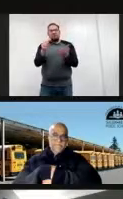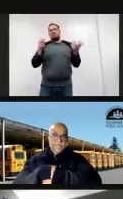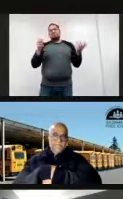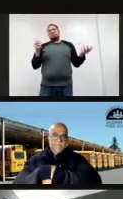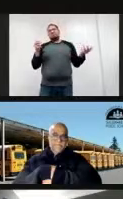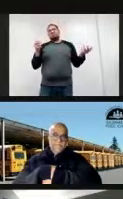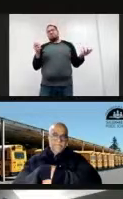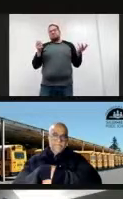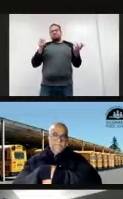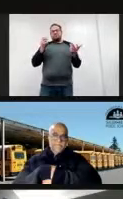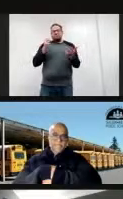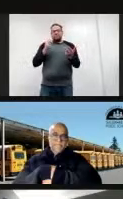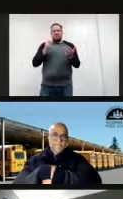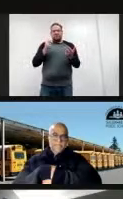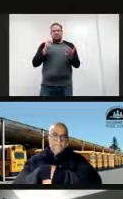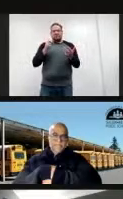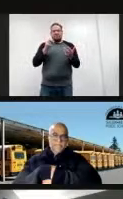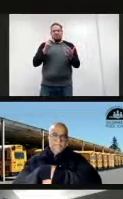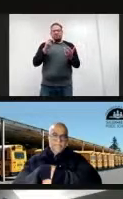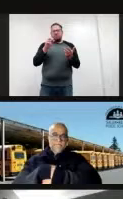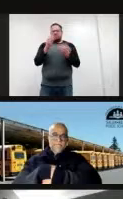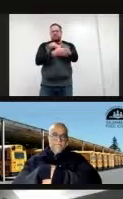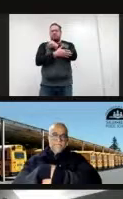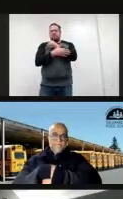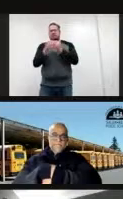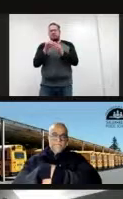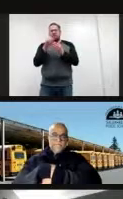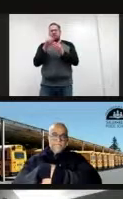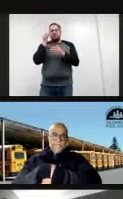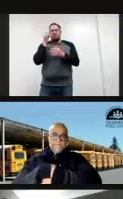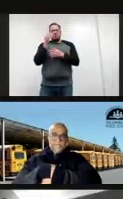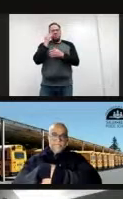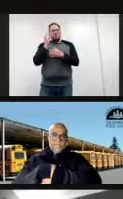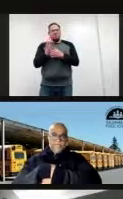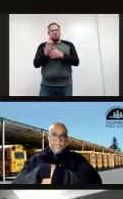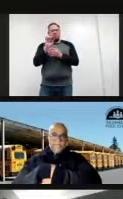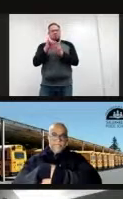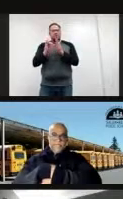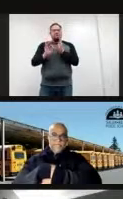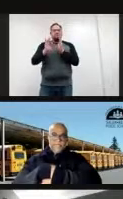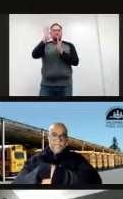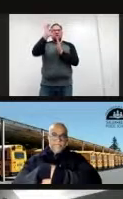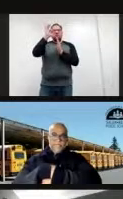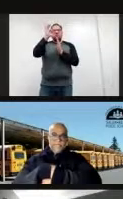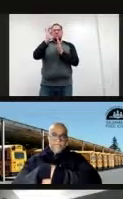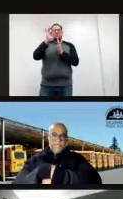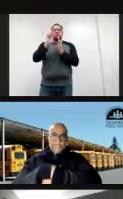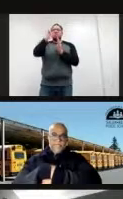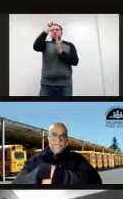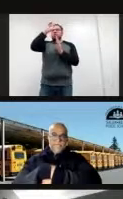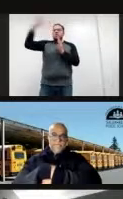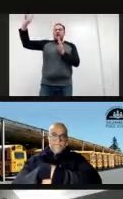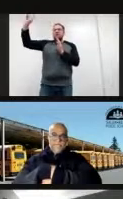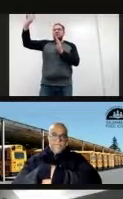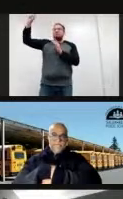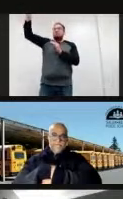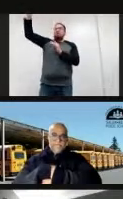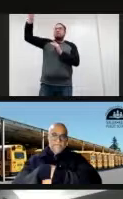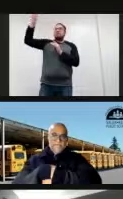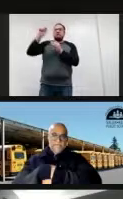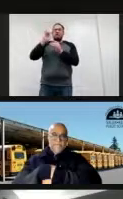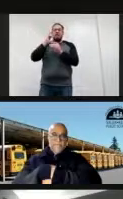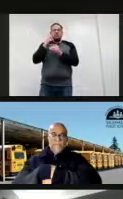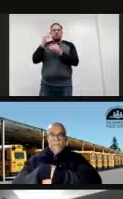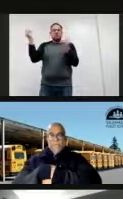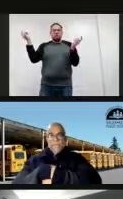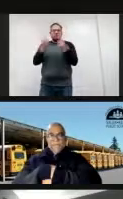Del Norte County, which is, you know, if you know where that is, that's the far northwest part of the state of California, but it's a really small